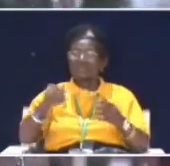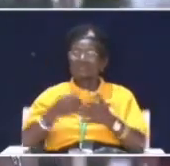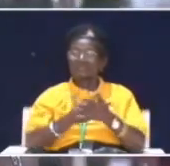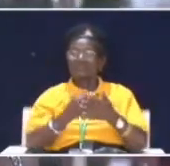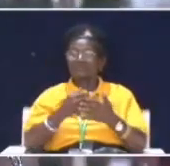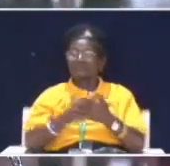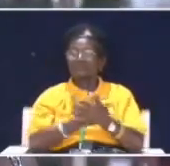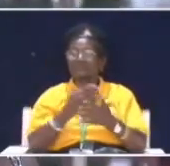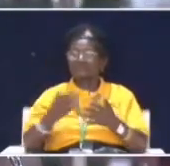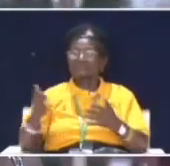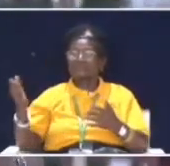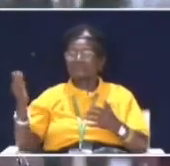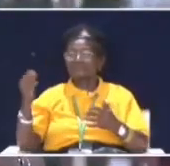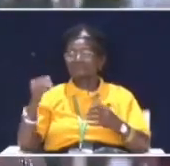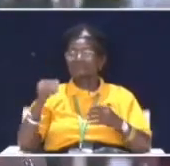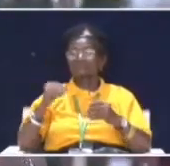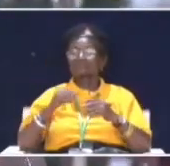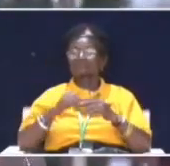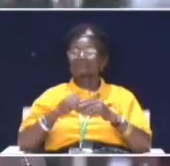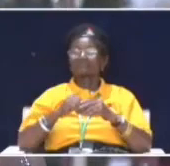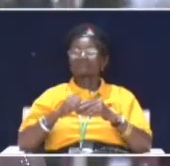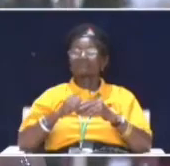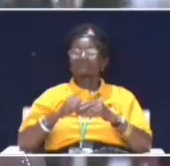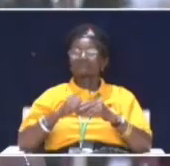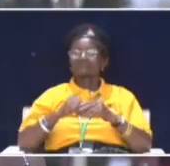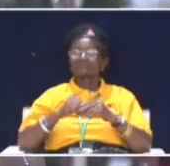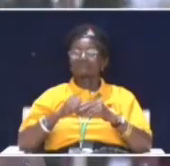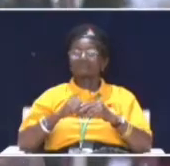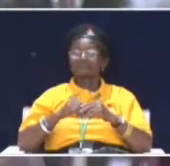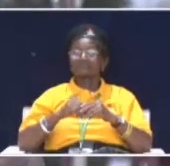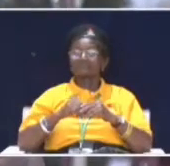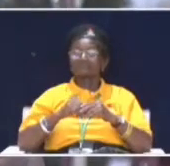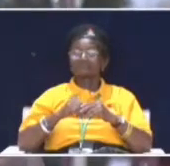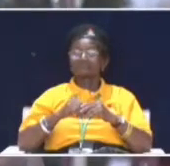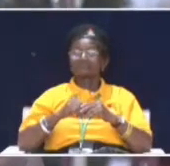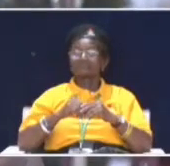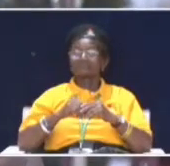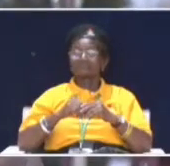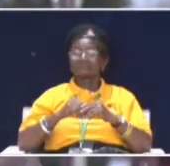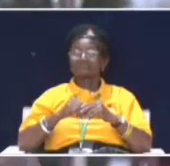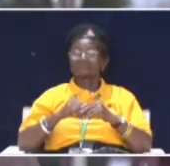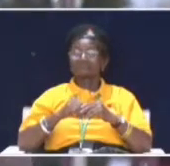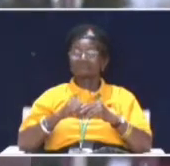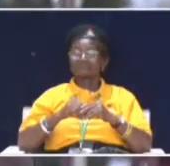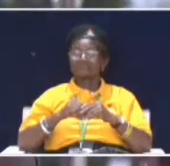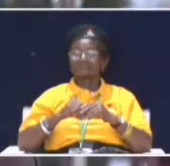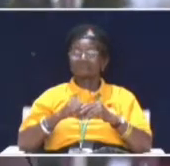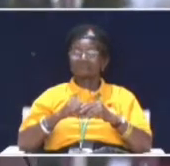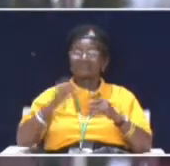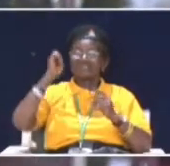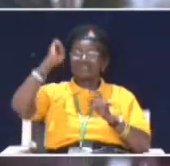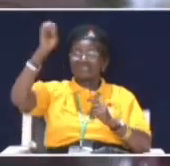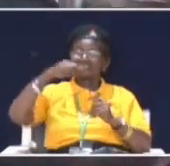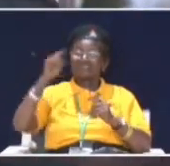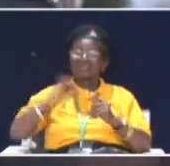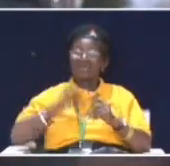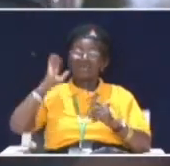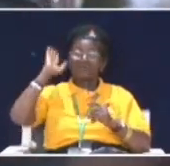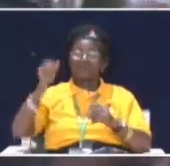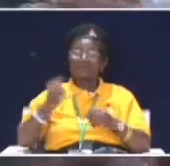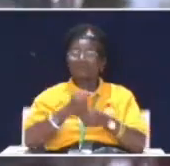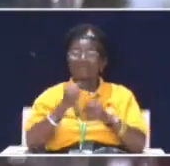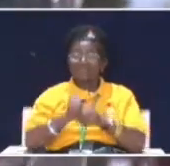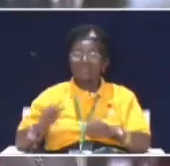Iwe Isaiah ori ketalelogoji ese kokandilogun Olorun so wipe kiyesi emi o se ohun titun kan. He said, I will even make a way in the